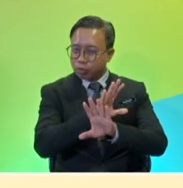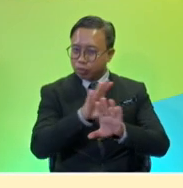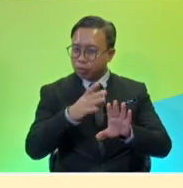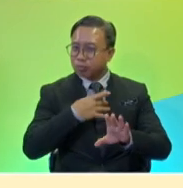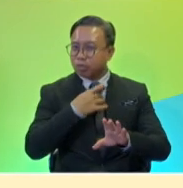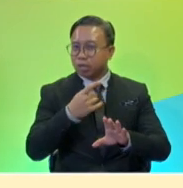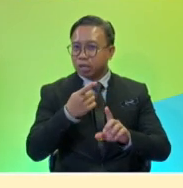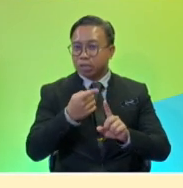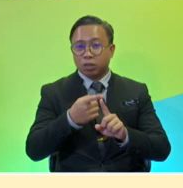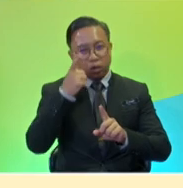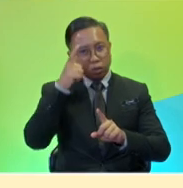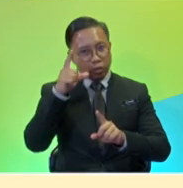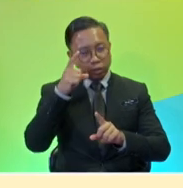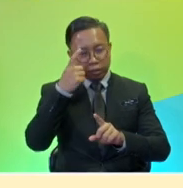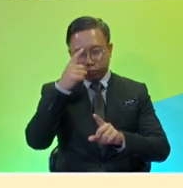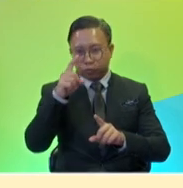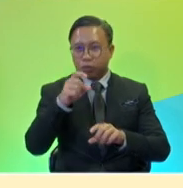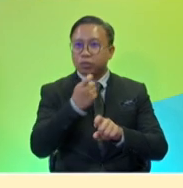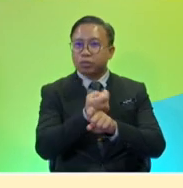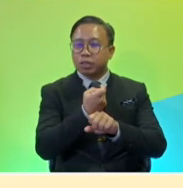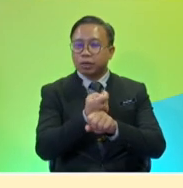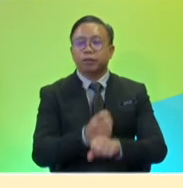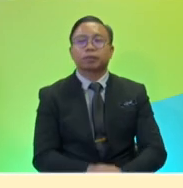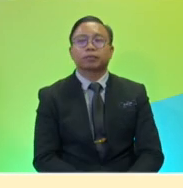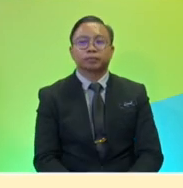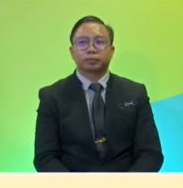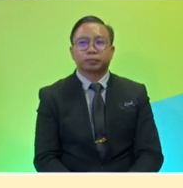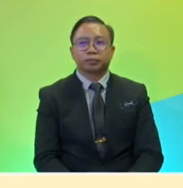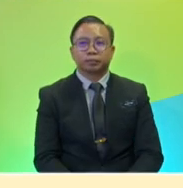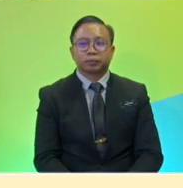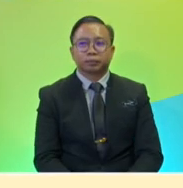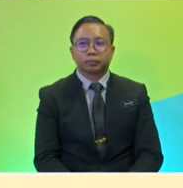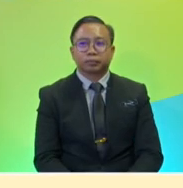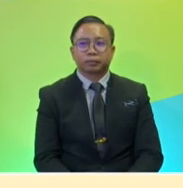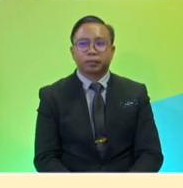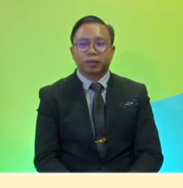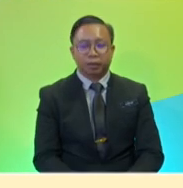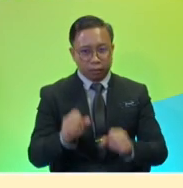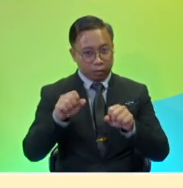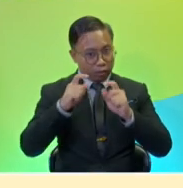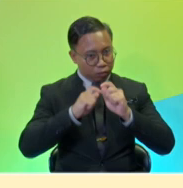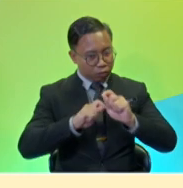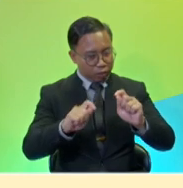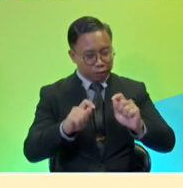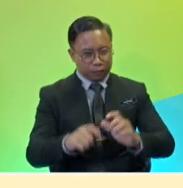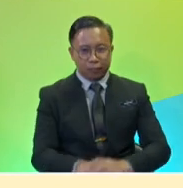looking for shells. Okay, we go to the third picture. Okay, Kaisara, would you like to try?